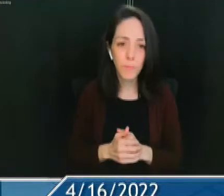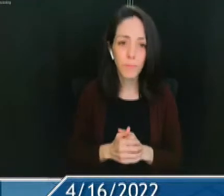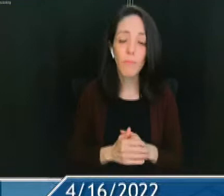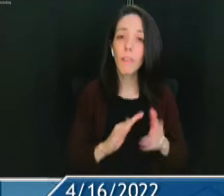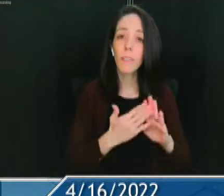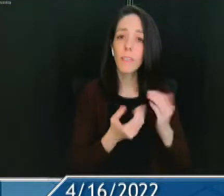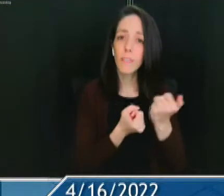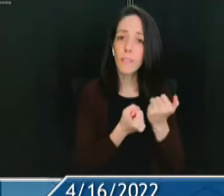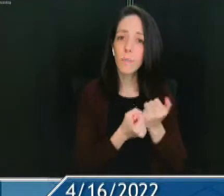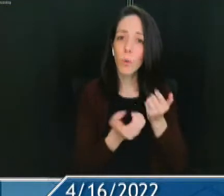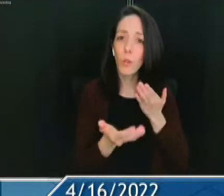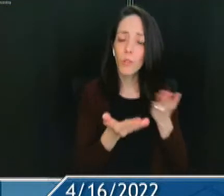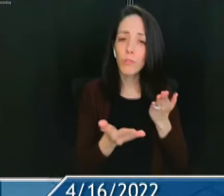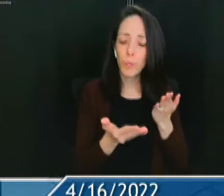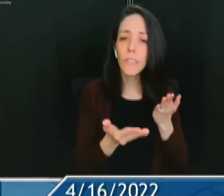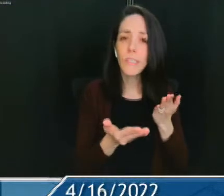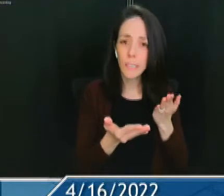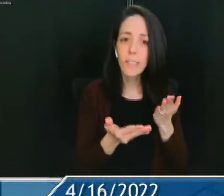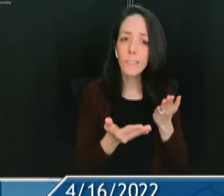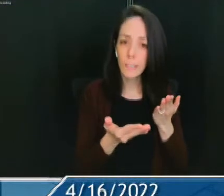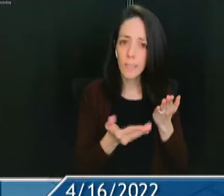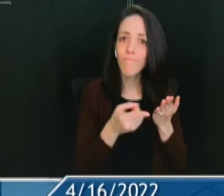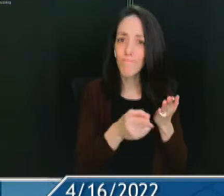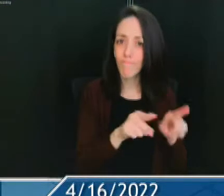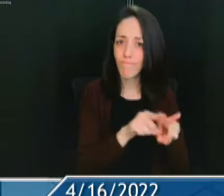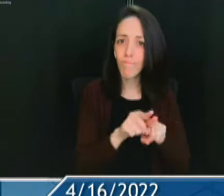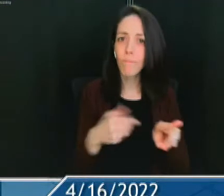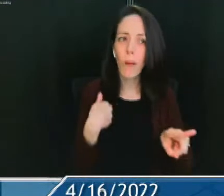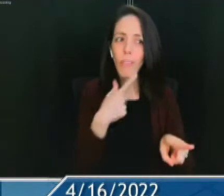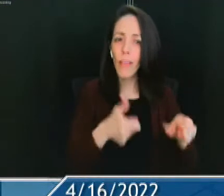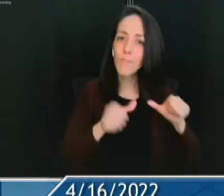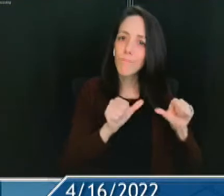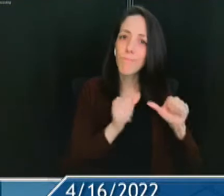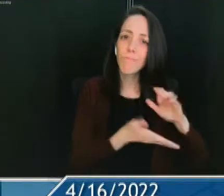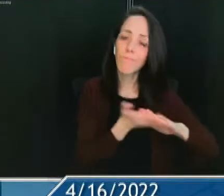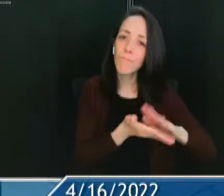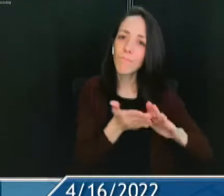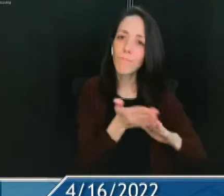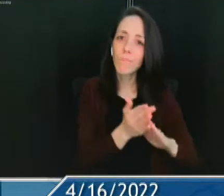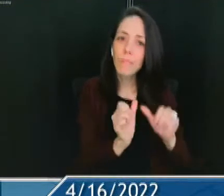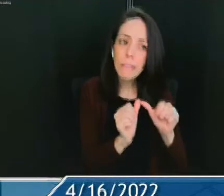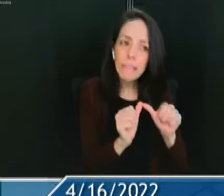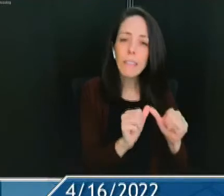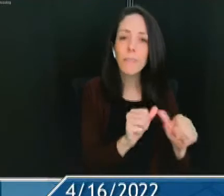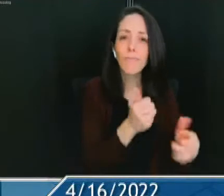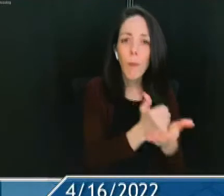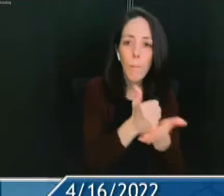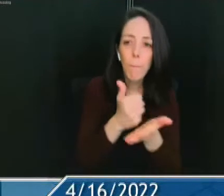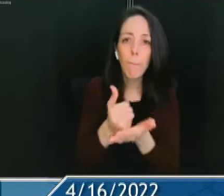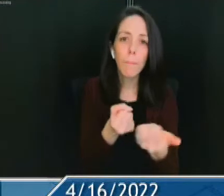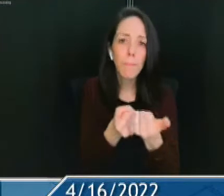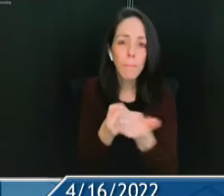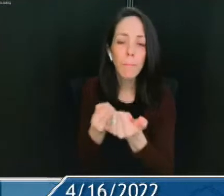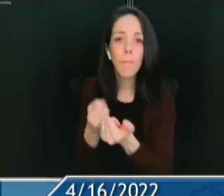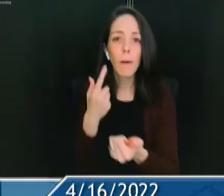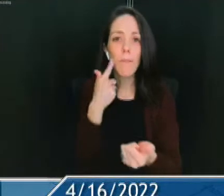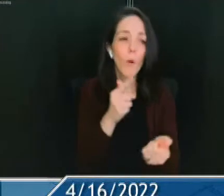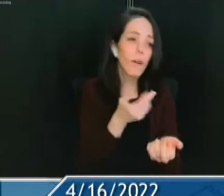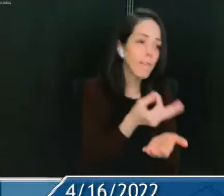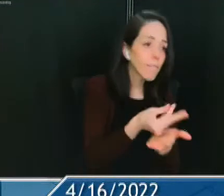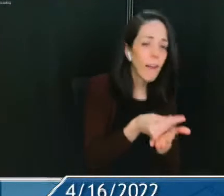services, sort of the back end services and the engine that keeps all those frontline services running, and includes our management and finance, our attorney services,